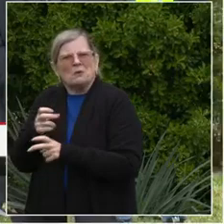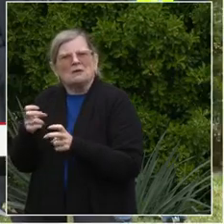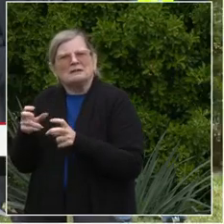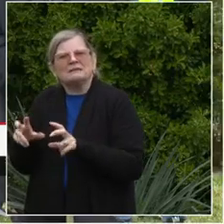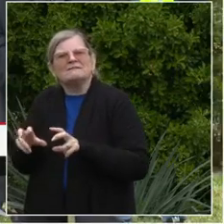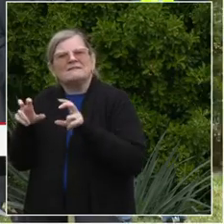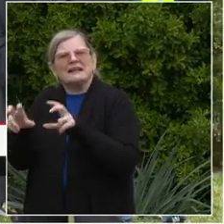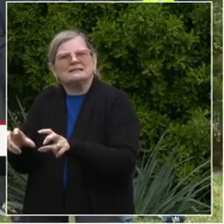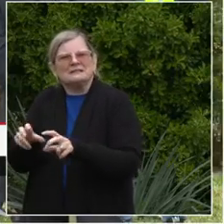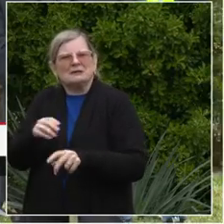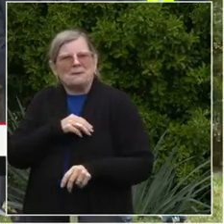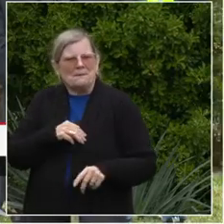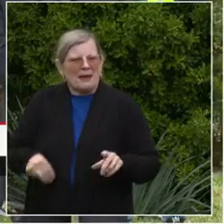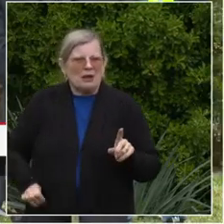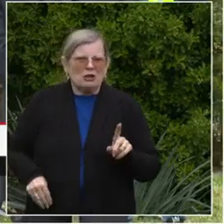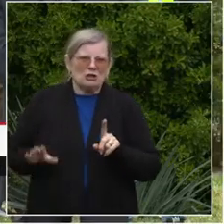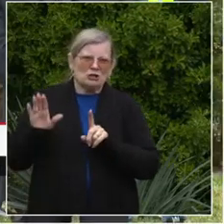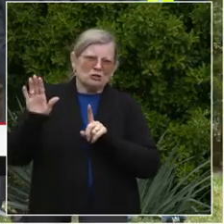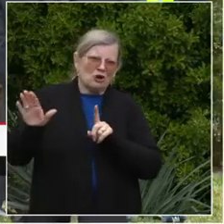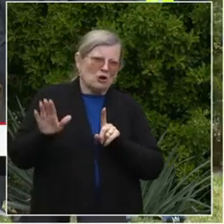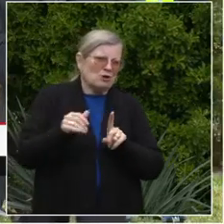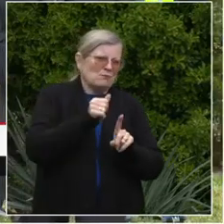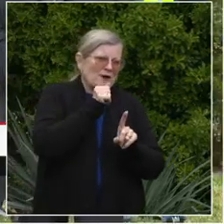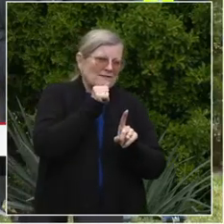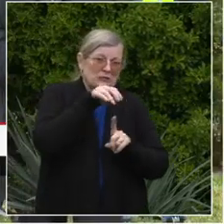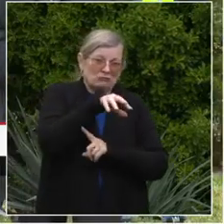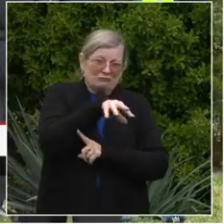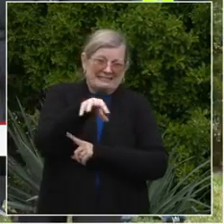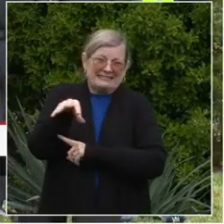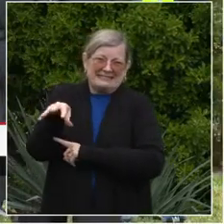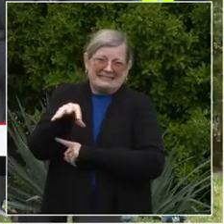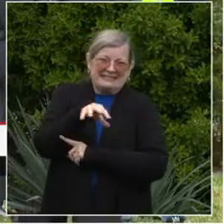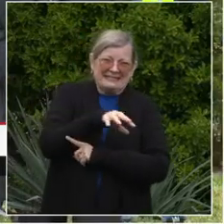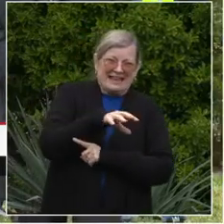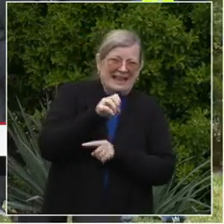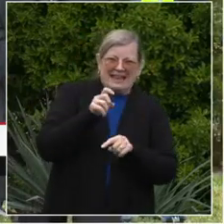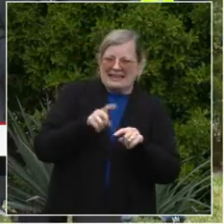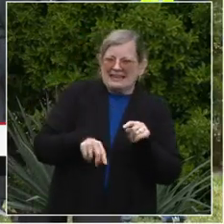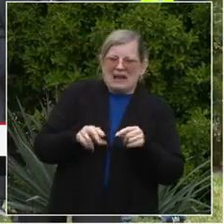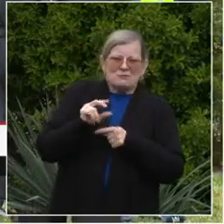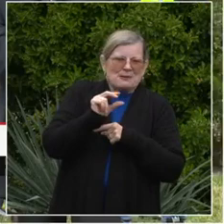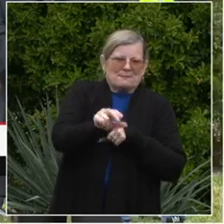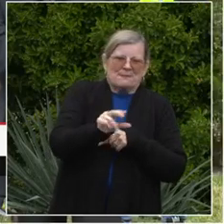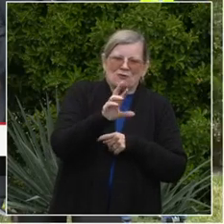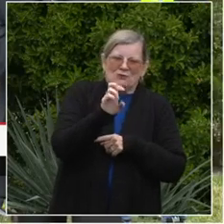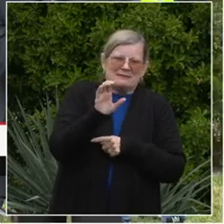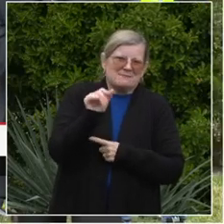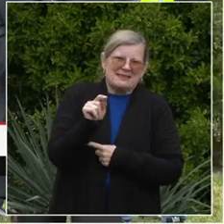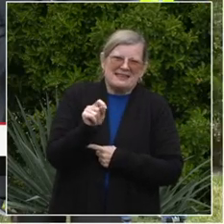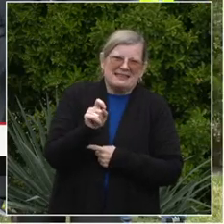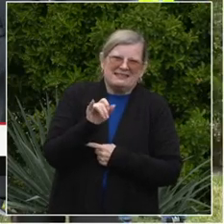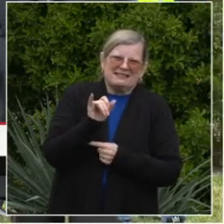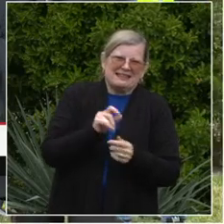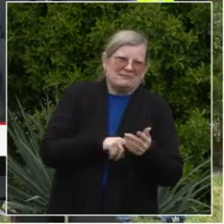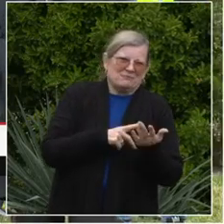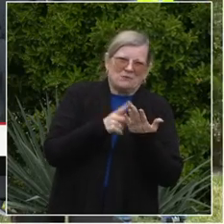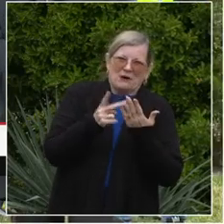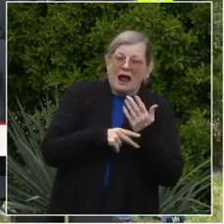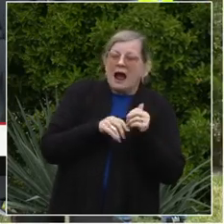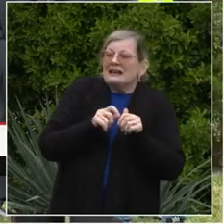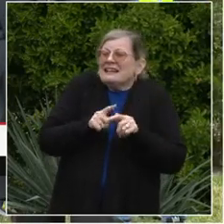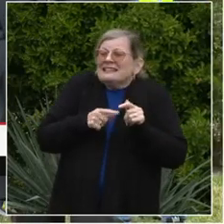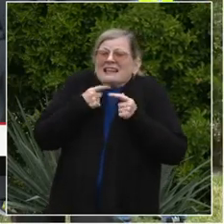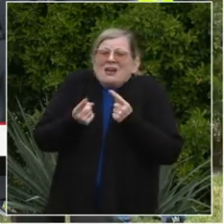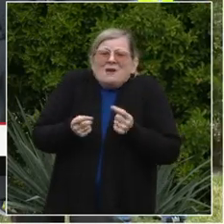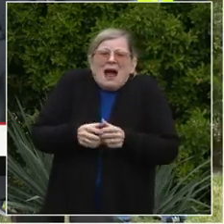camera rebate program. I cannot tell you how much footage from video cameras it assists in solving